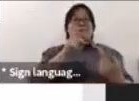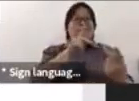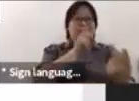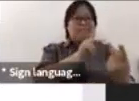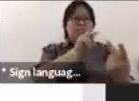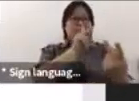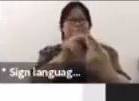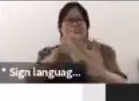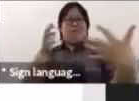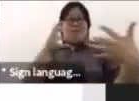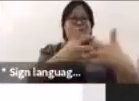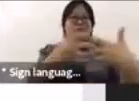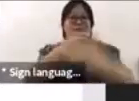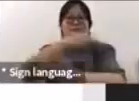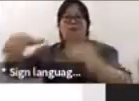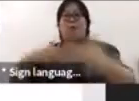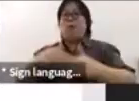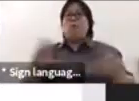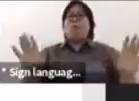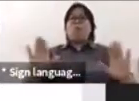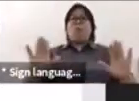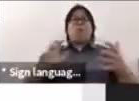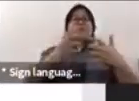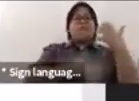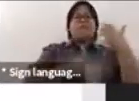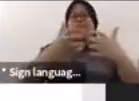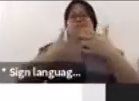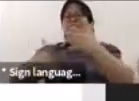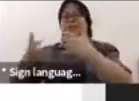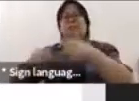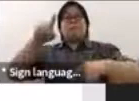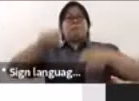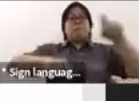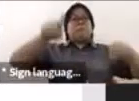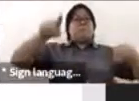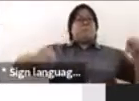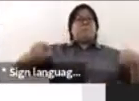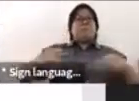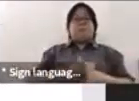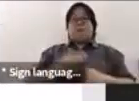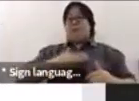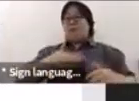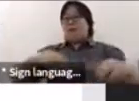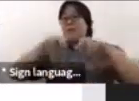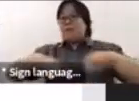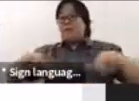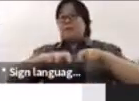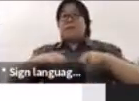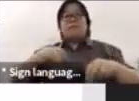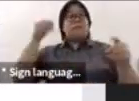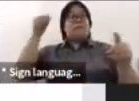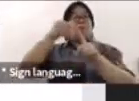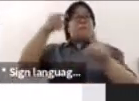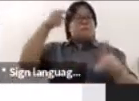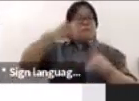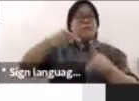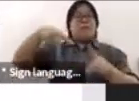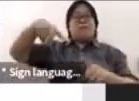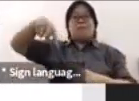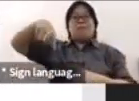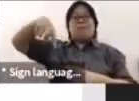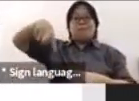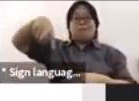doesn't hold quite a good meaning in this case. And for my research, I have taken the lower limb amputation led locomotor disability.